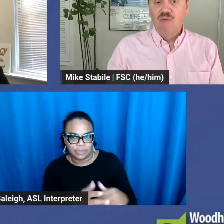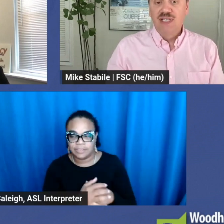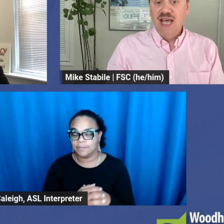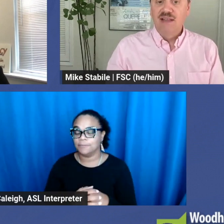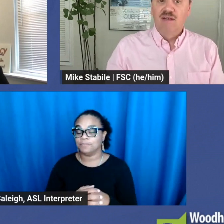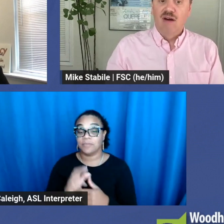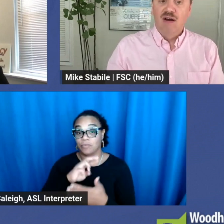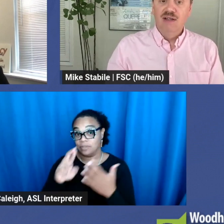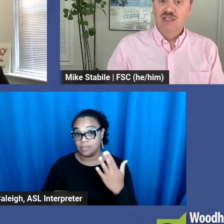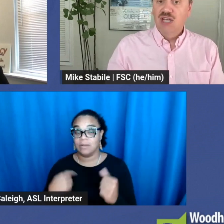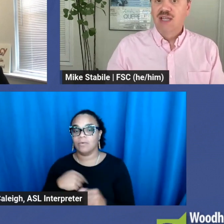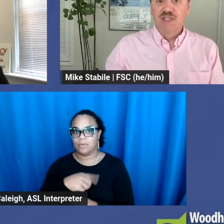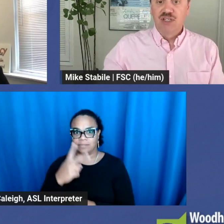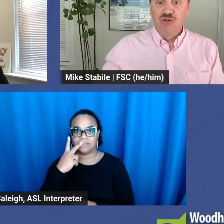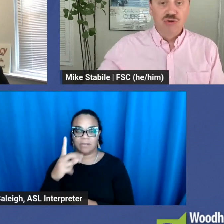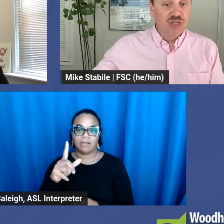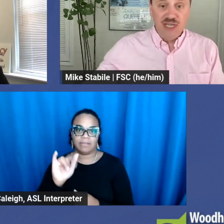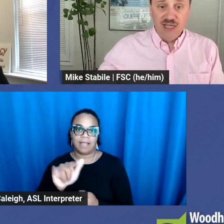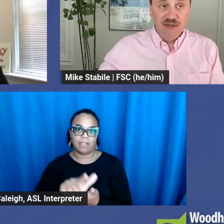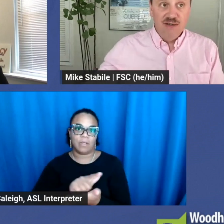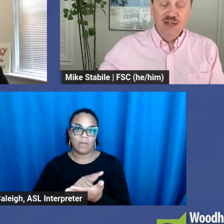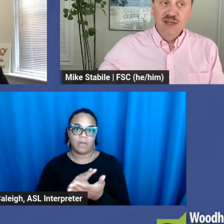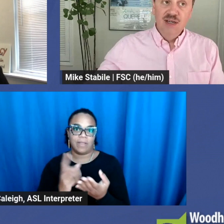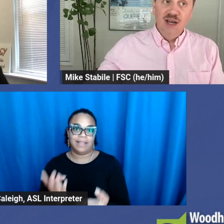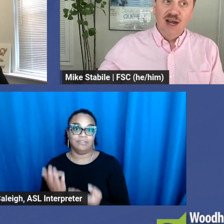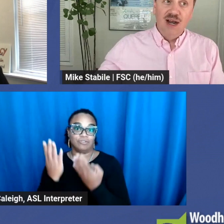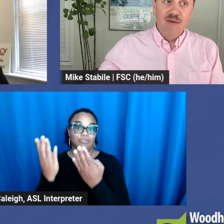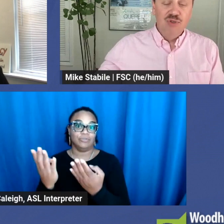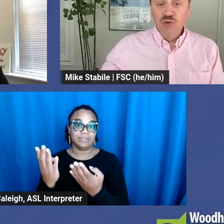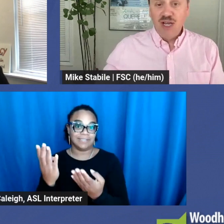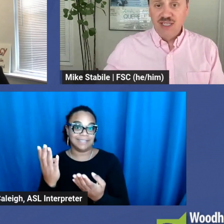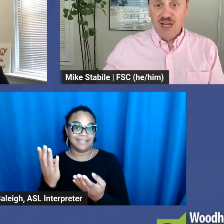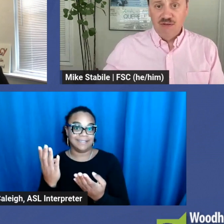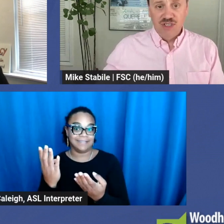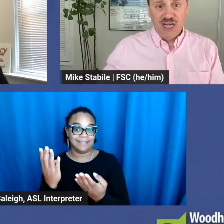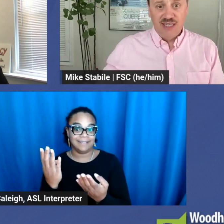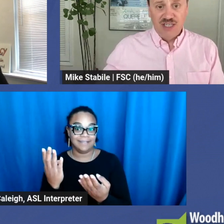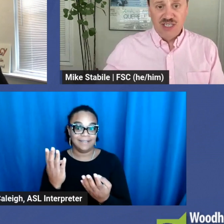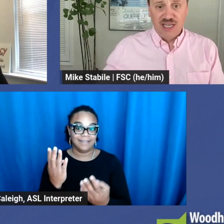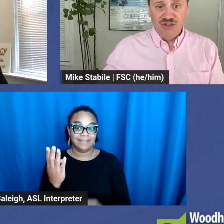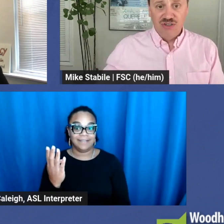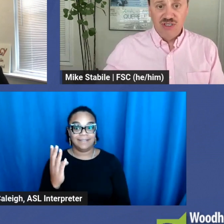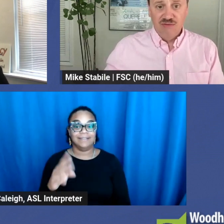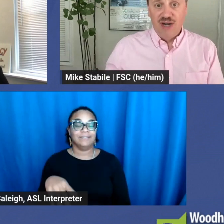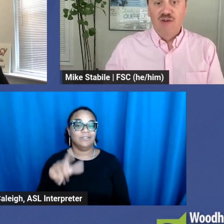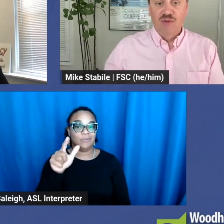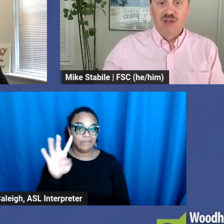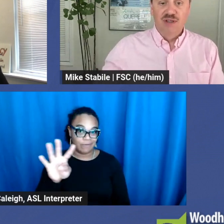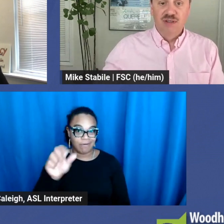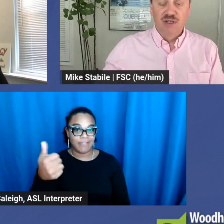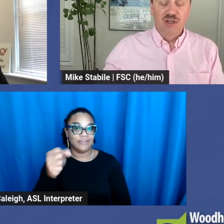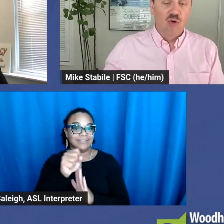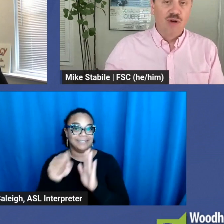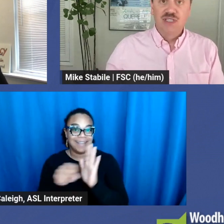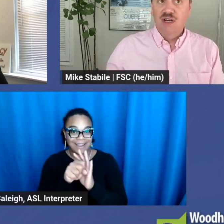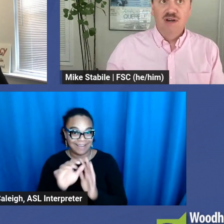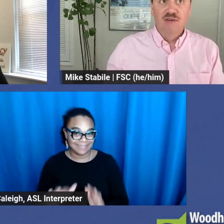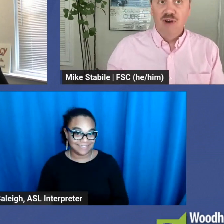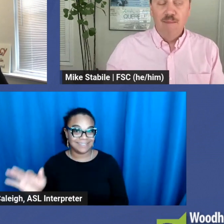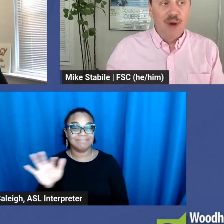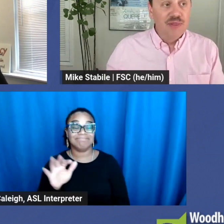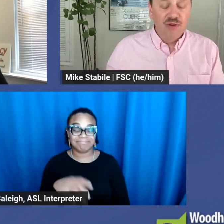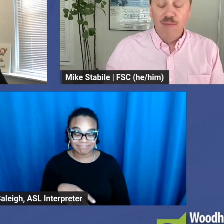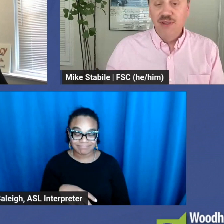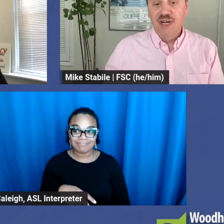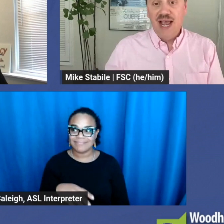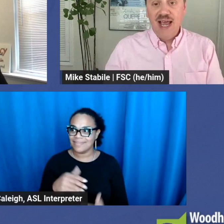we saw was that law suddenly was introduced in 24 other state legislatures, right? Over the course of